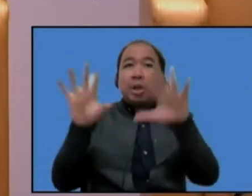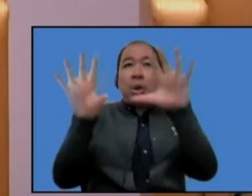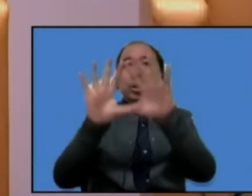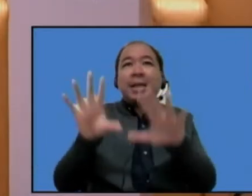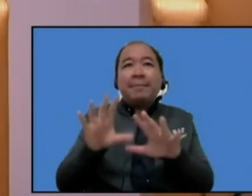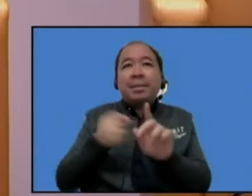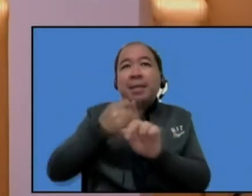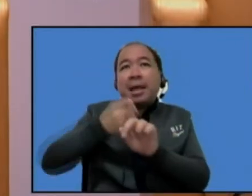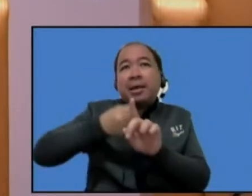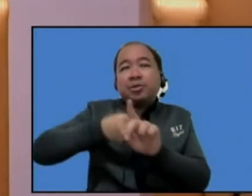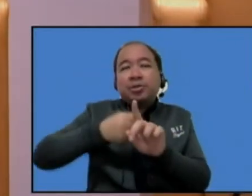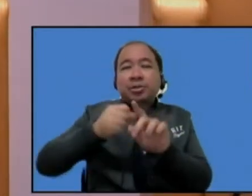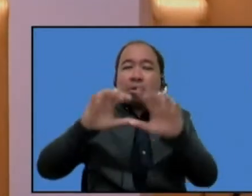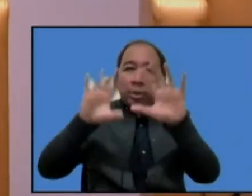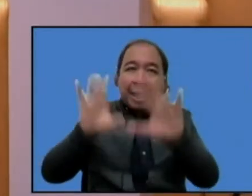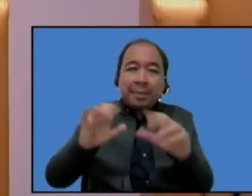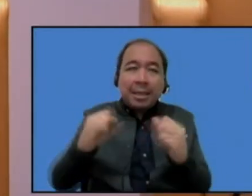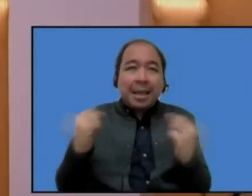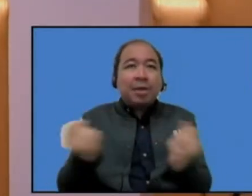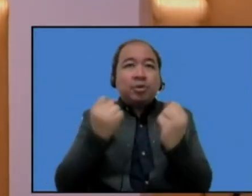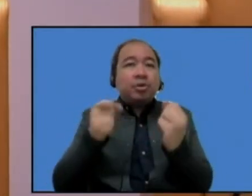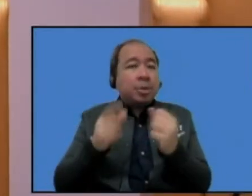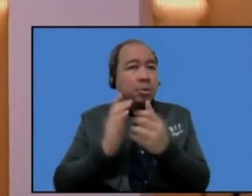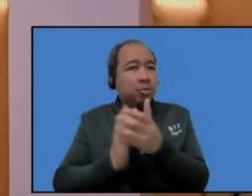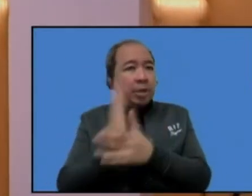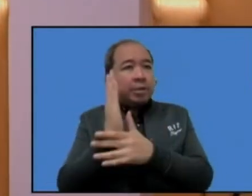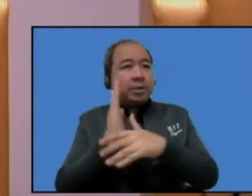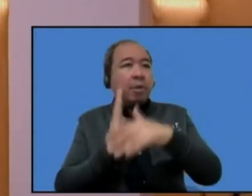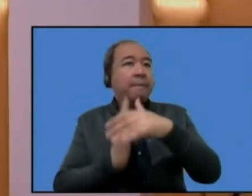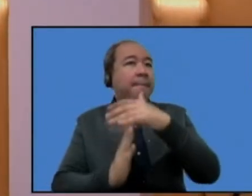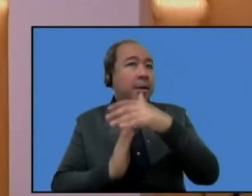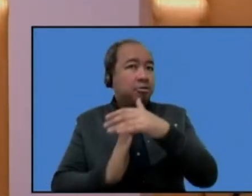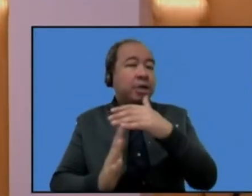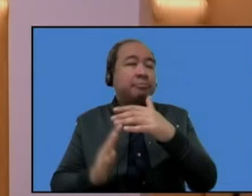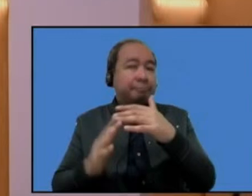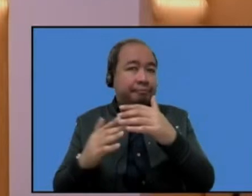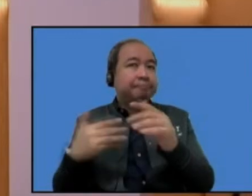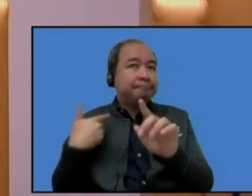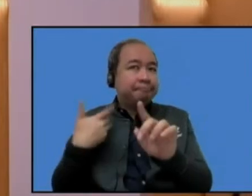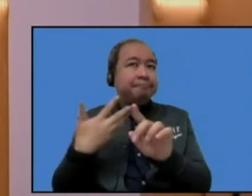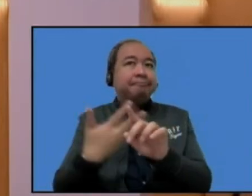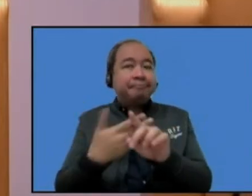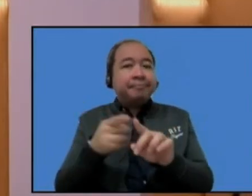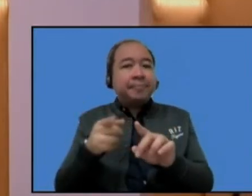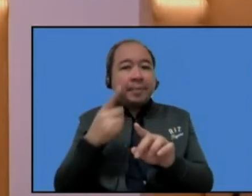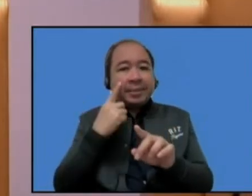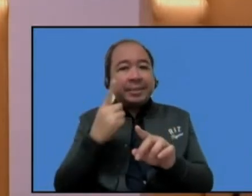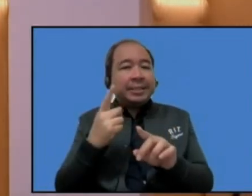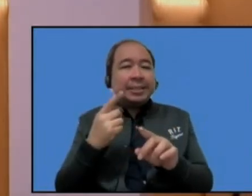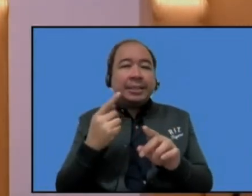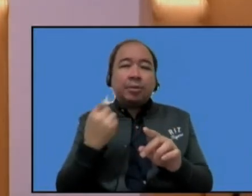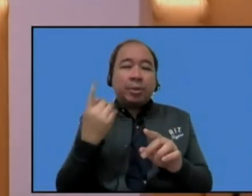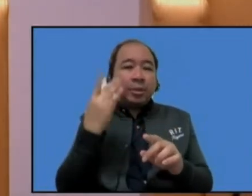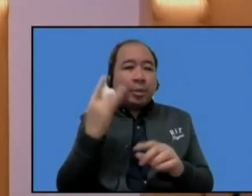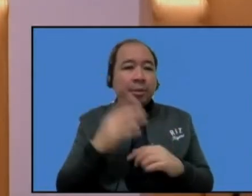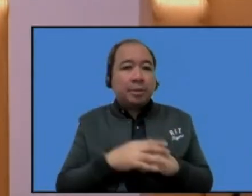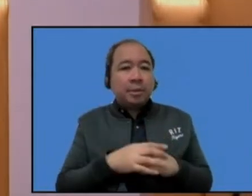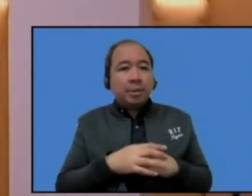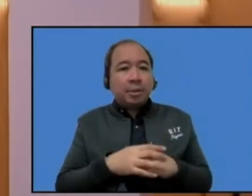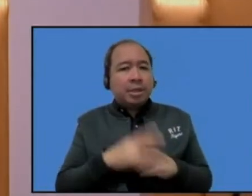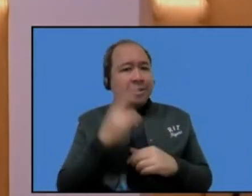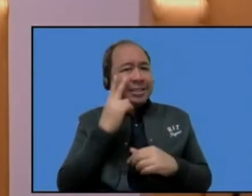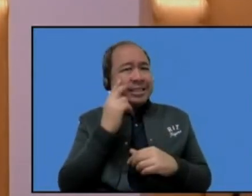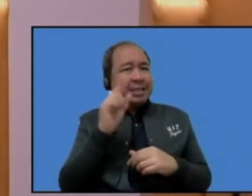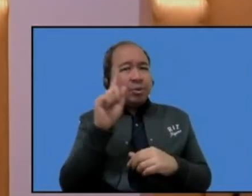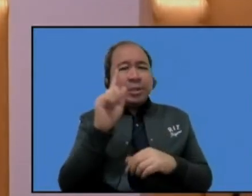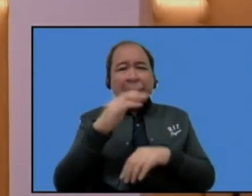rights of migrants who have to move because of climate change related reasons. We have a little time for